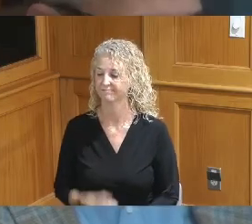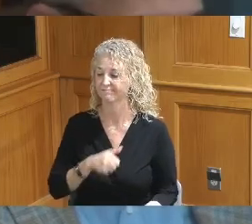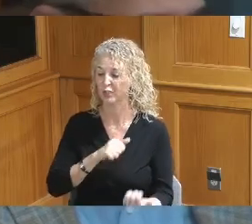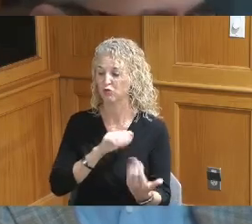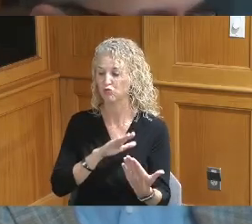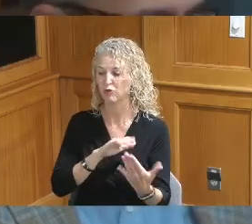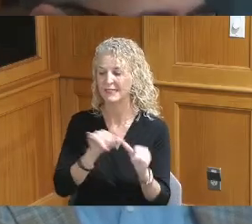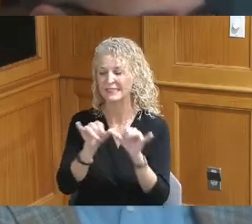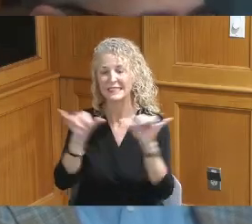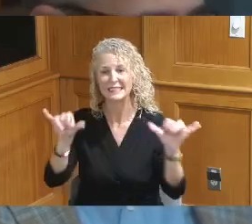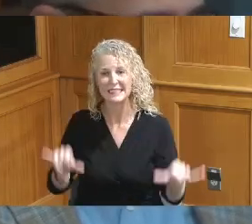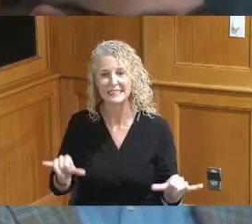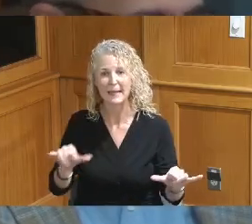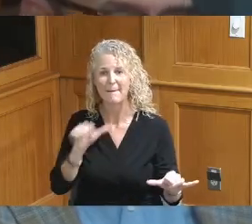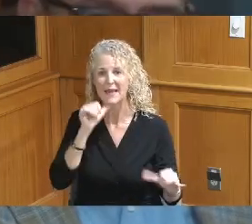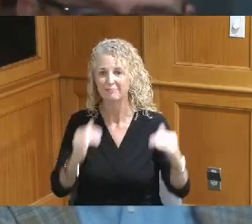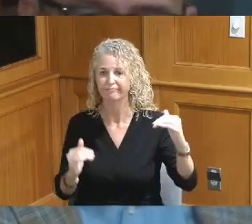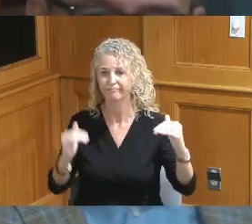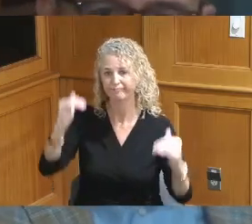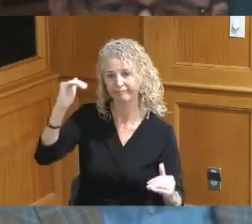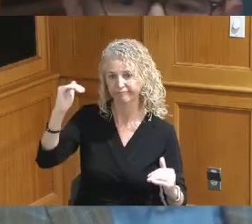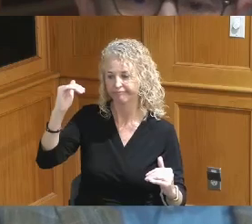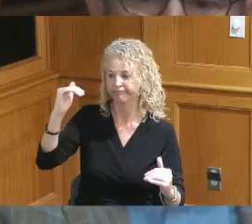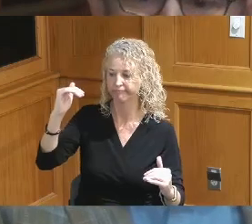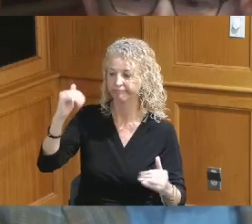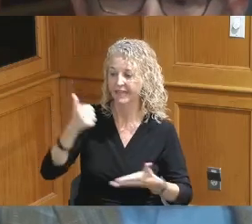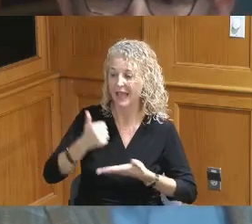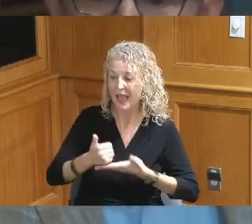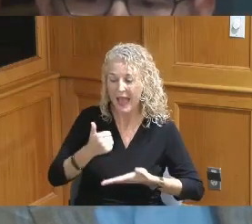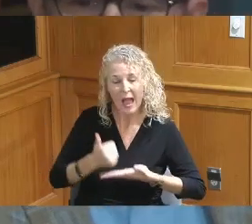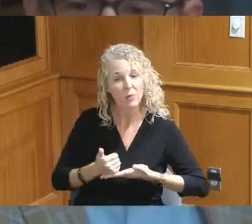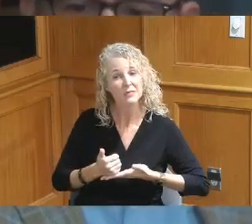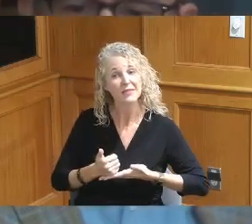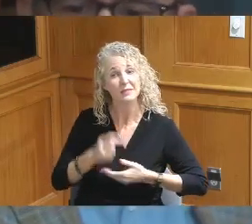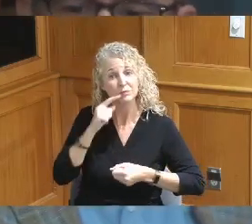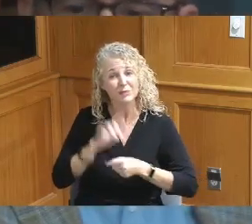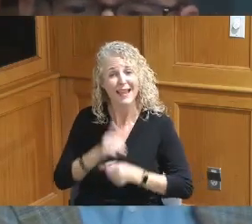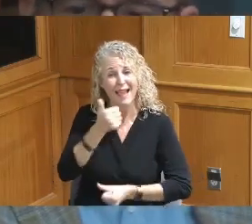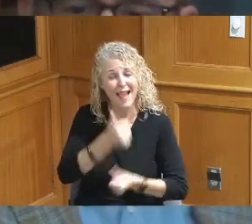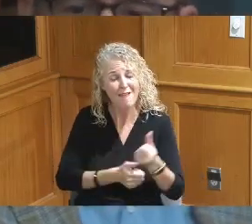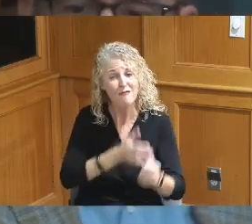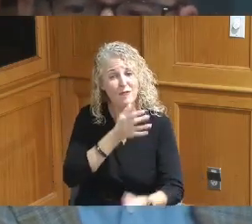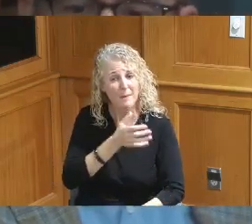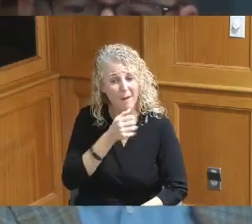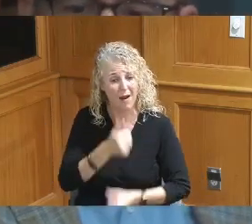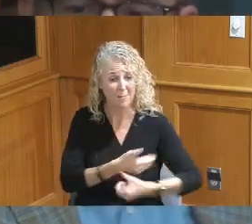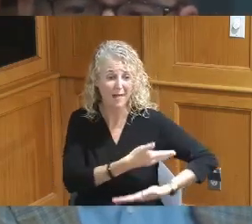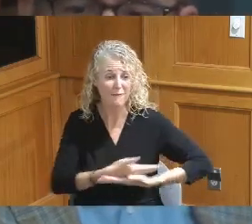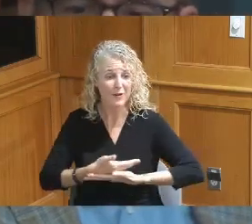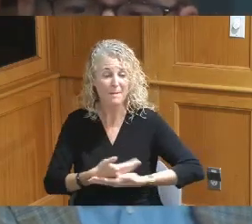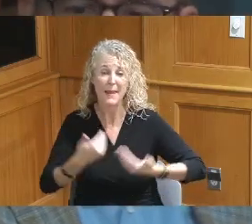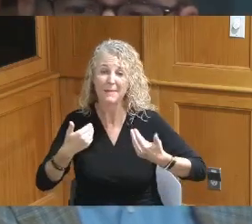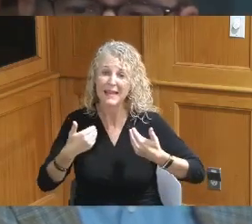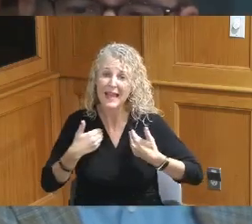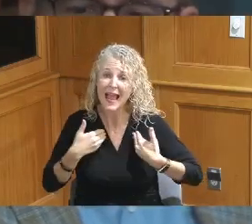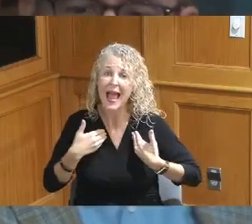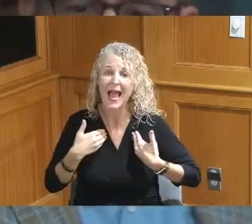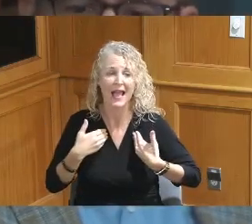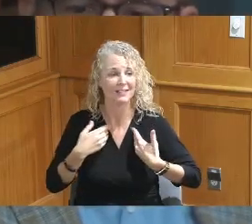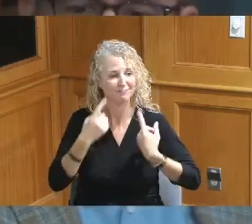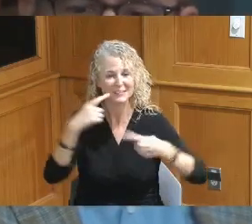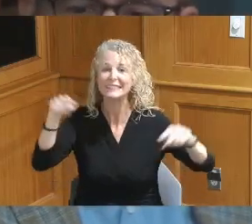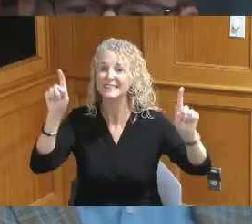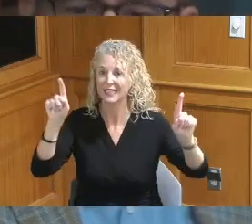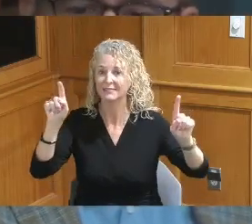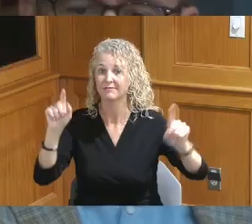Addressing systemic inequities helps ensure every mother and baby has the chance to